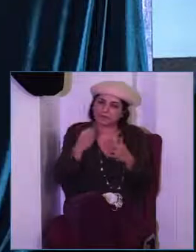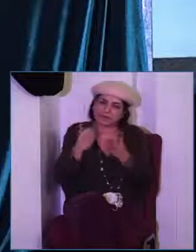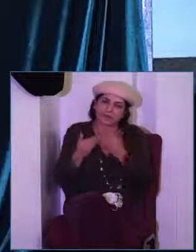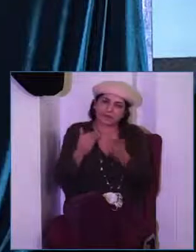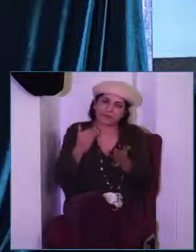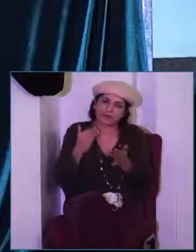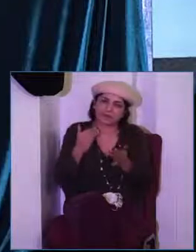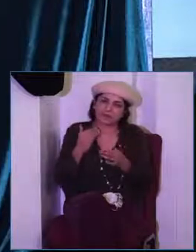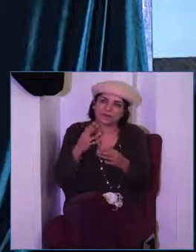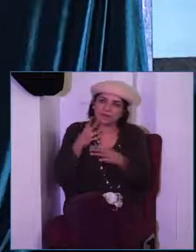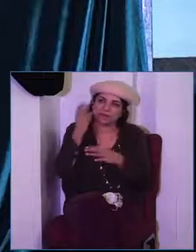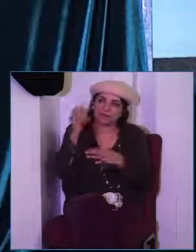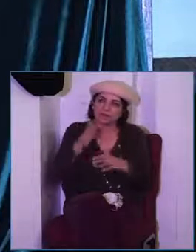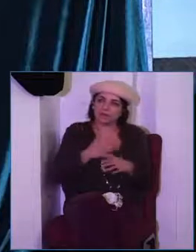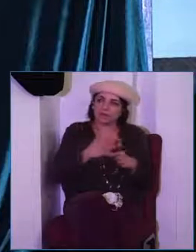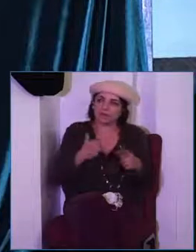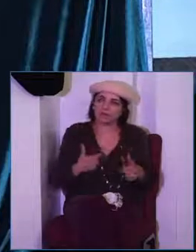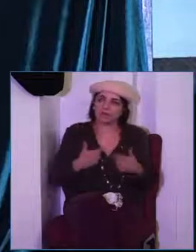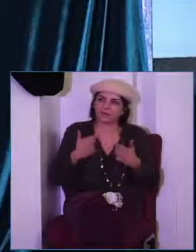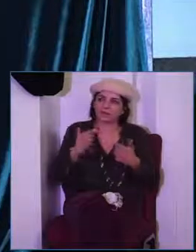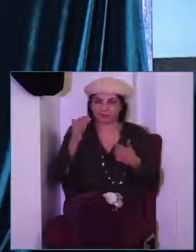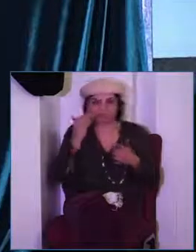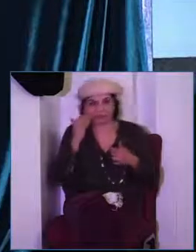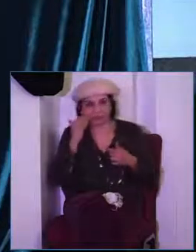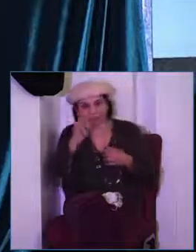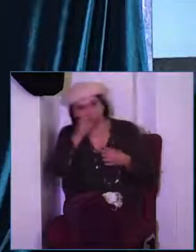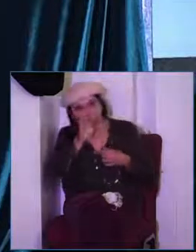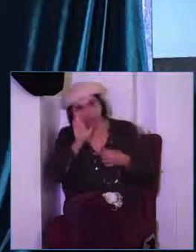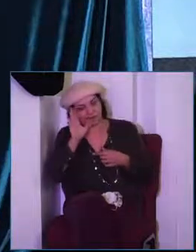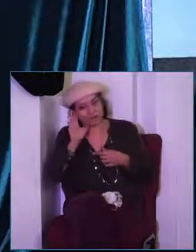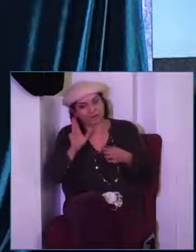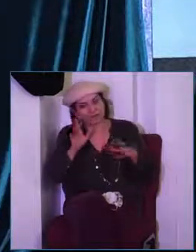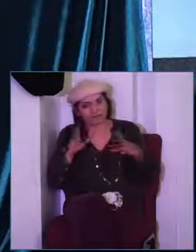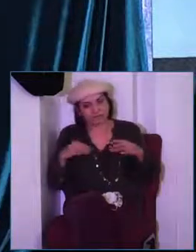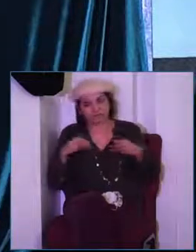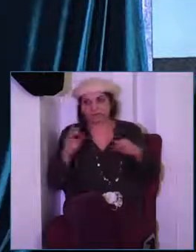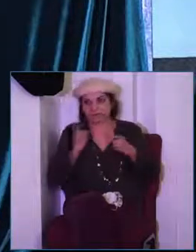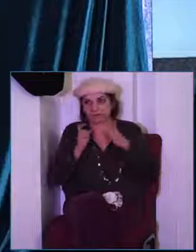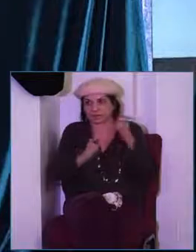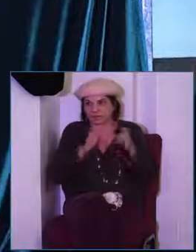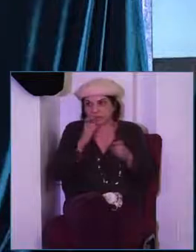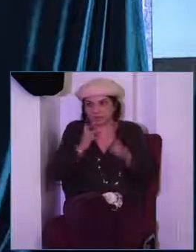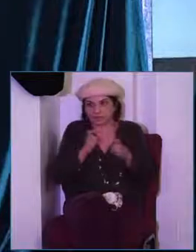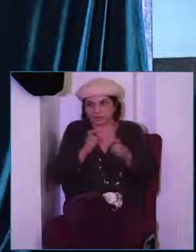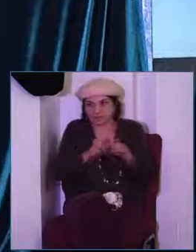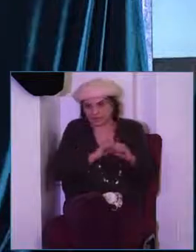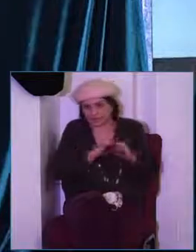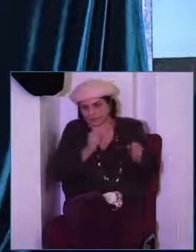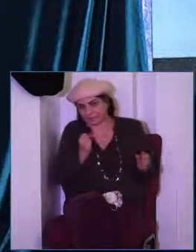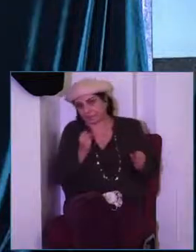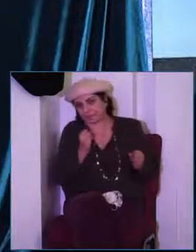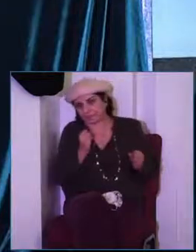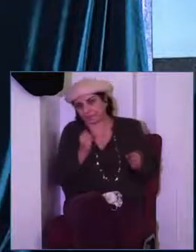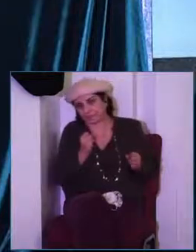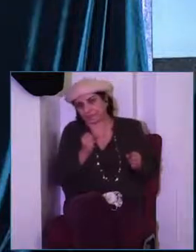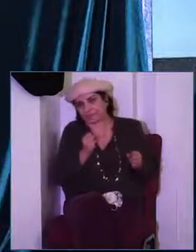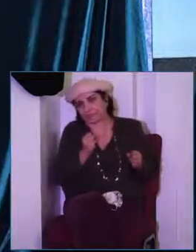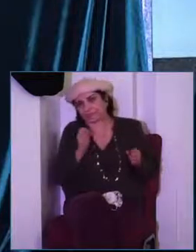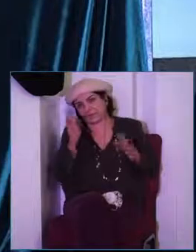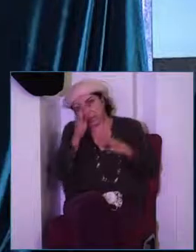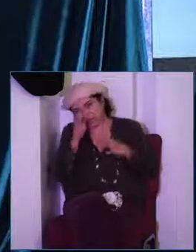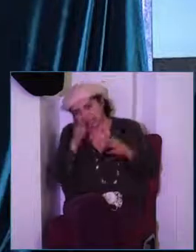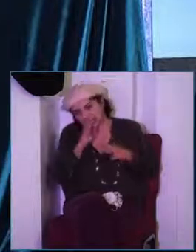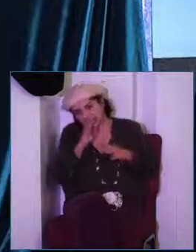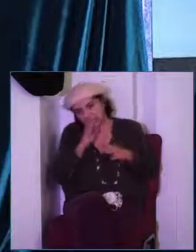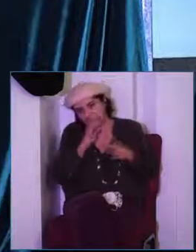it. Did you know that God will accept our offerings of brokenness and strife just as much